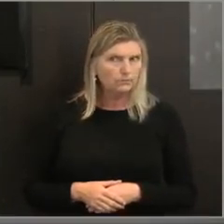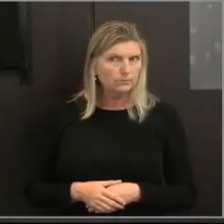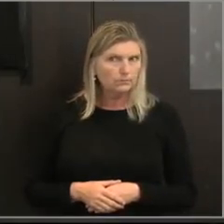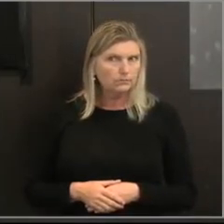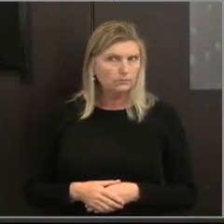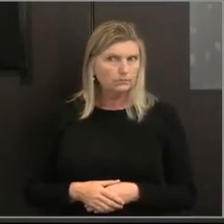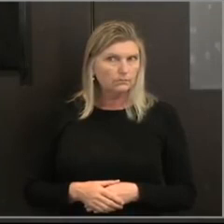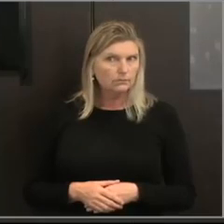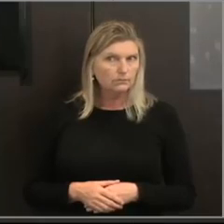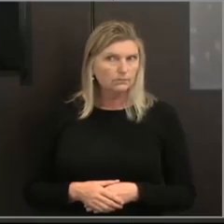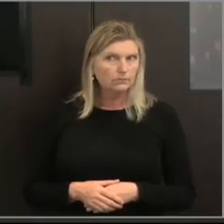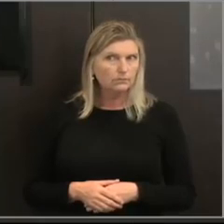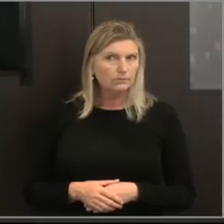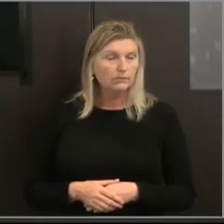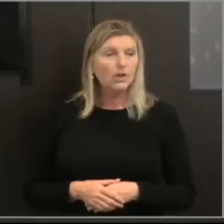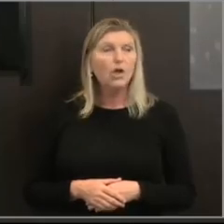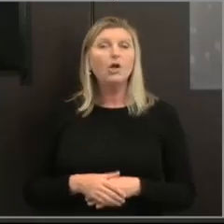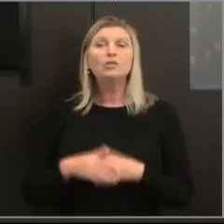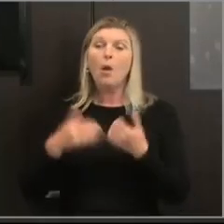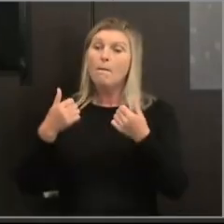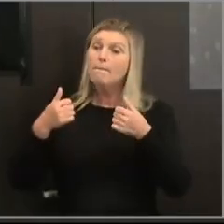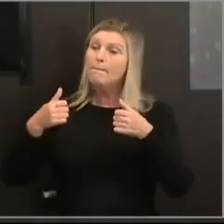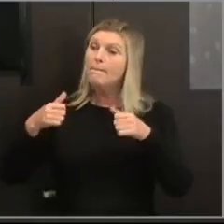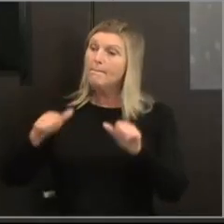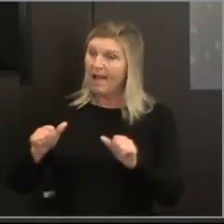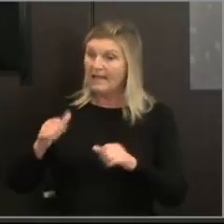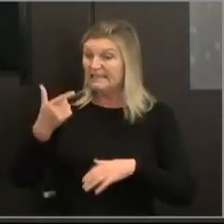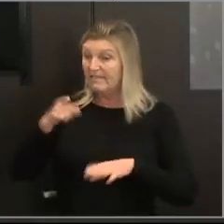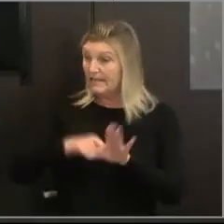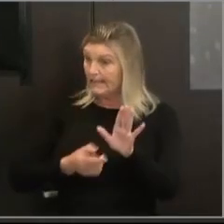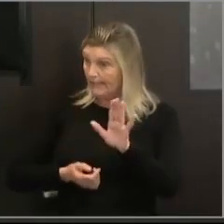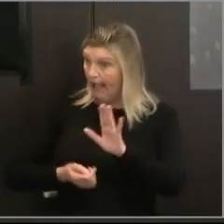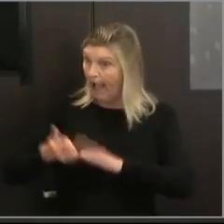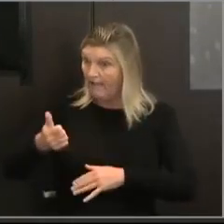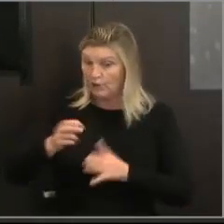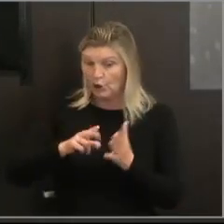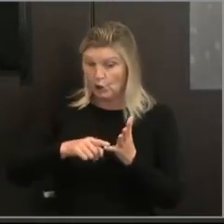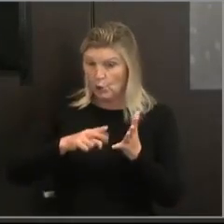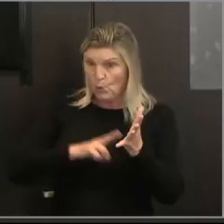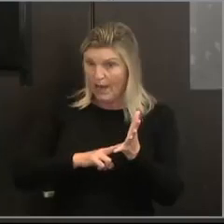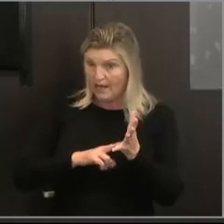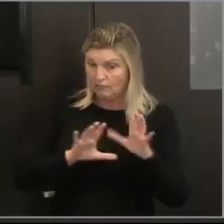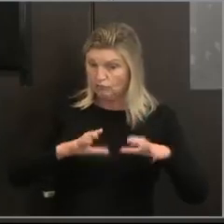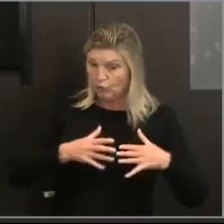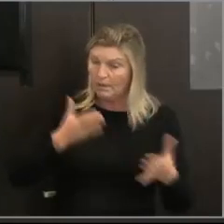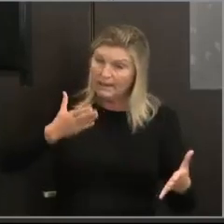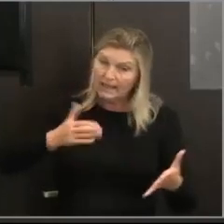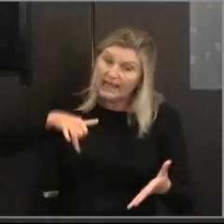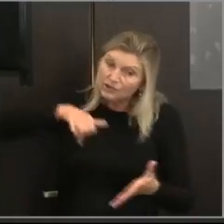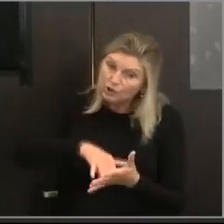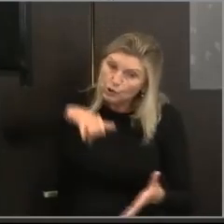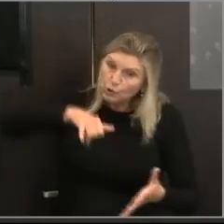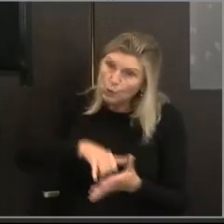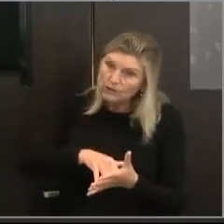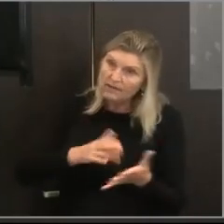the New Zealand government several years after it was endorsed by the UN General Assembly, that there are a number of reservations that